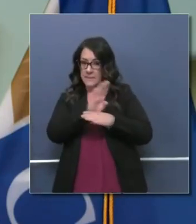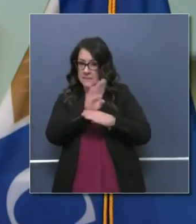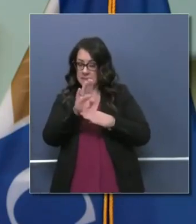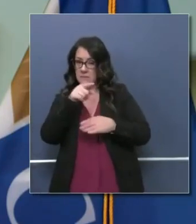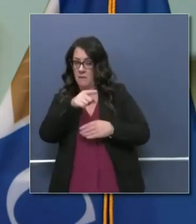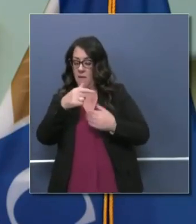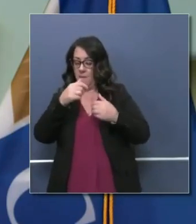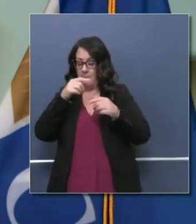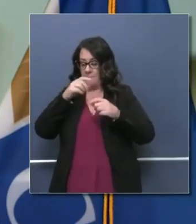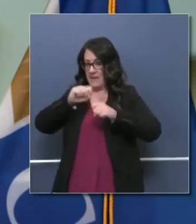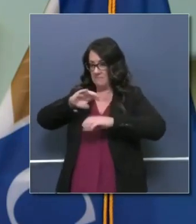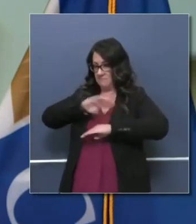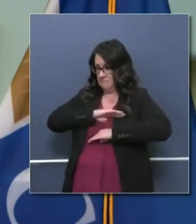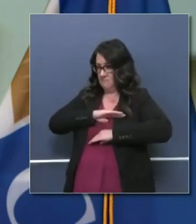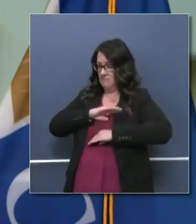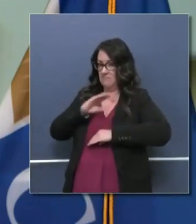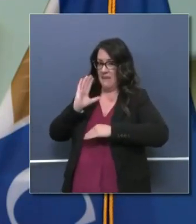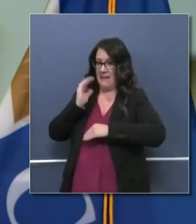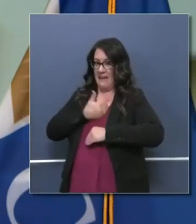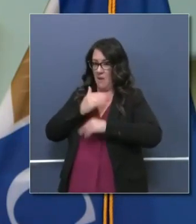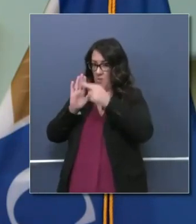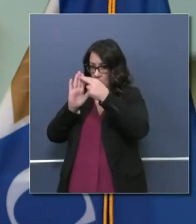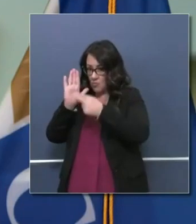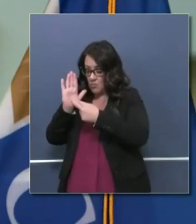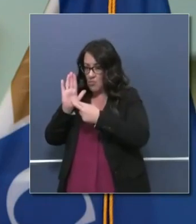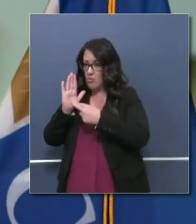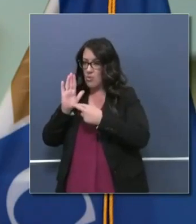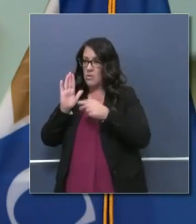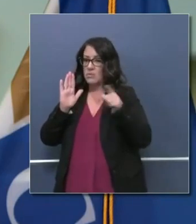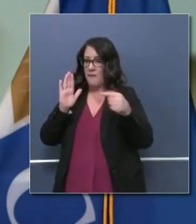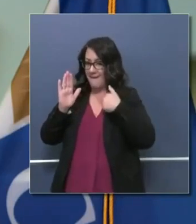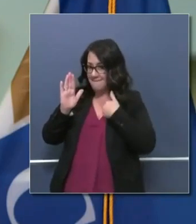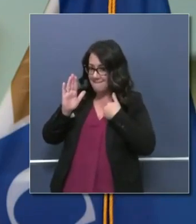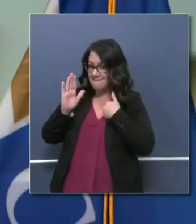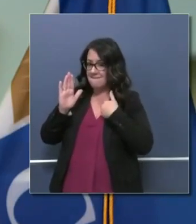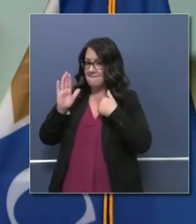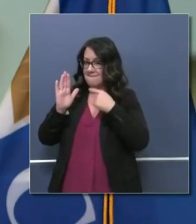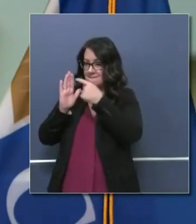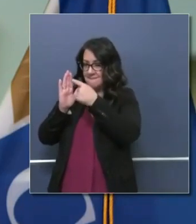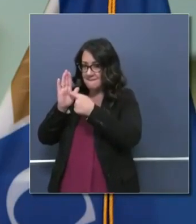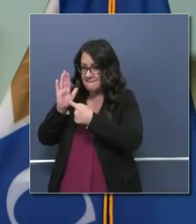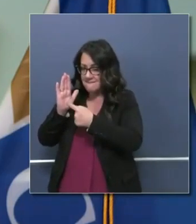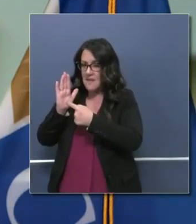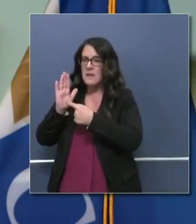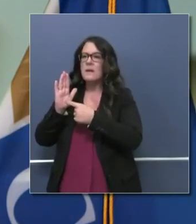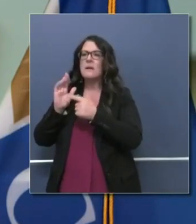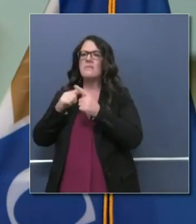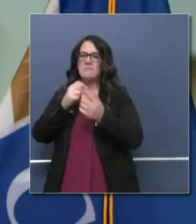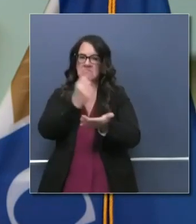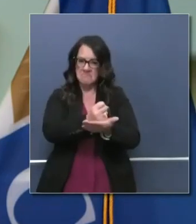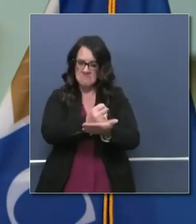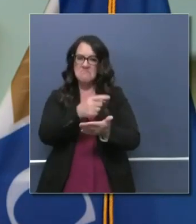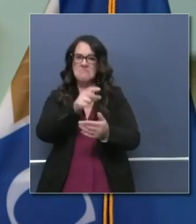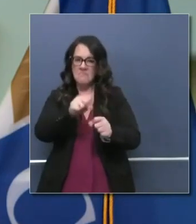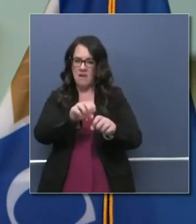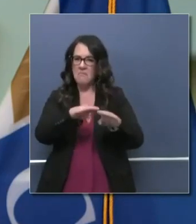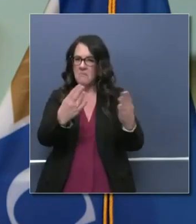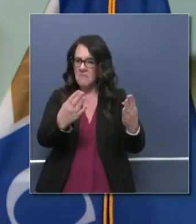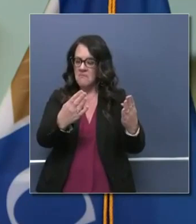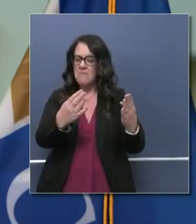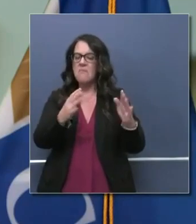particular criteria that will allow even further implementation of our phase two. This is a very